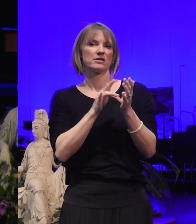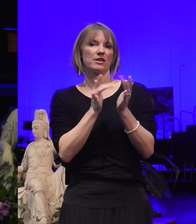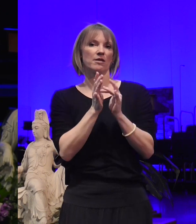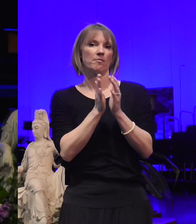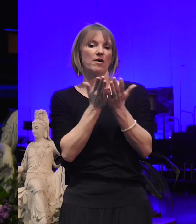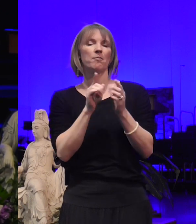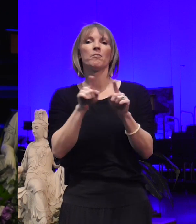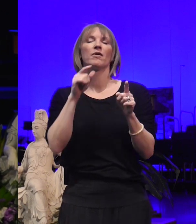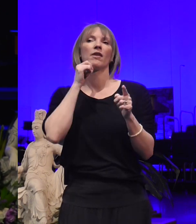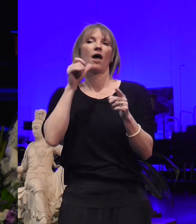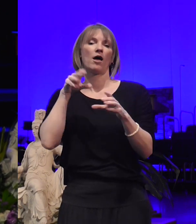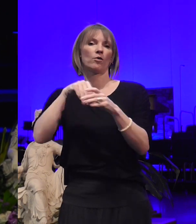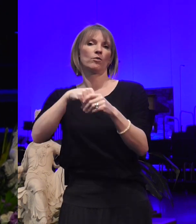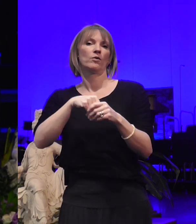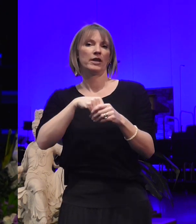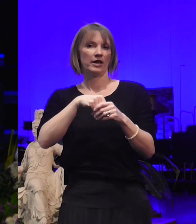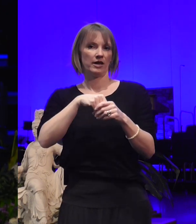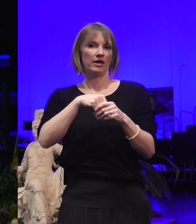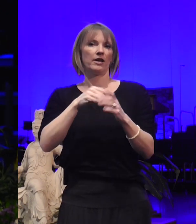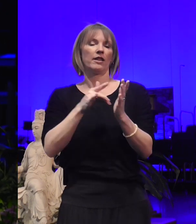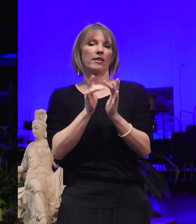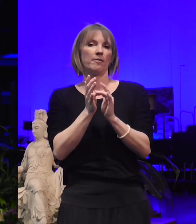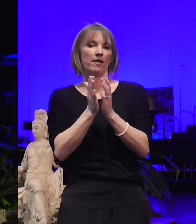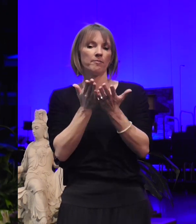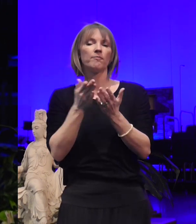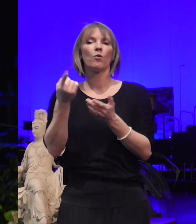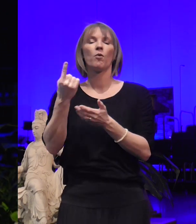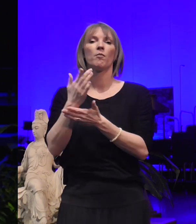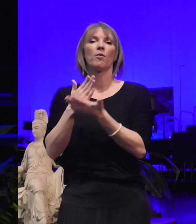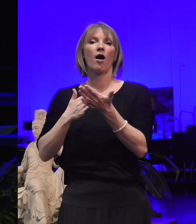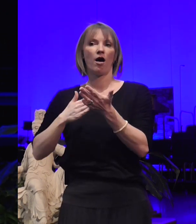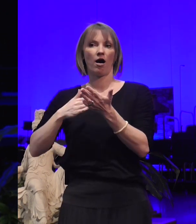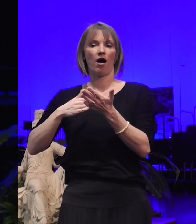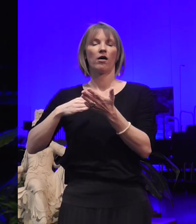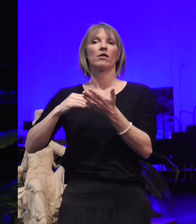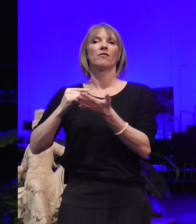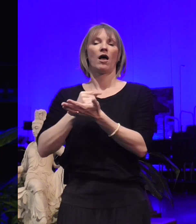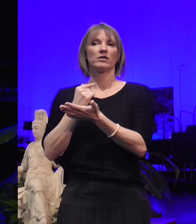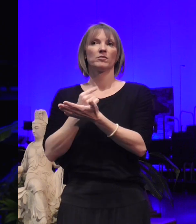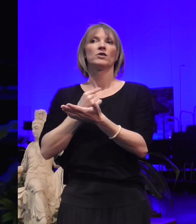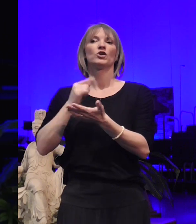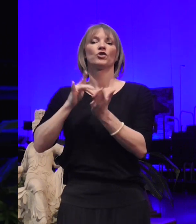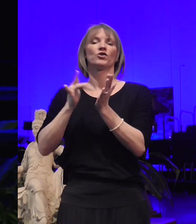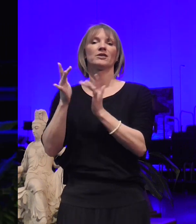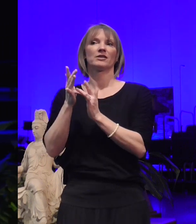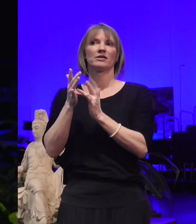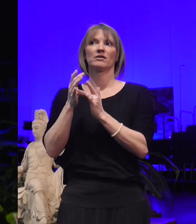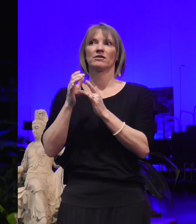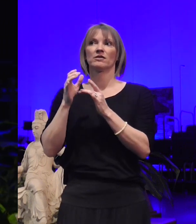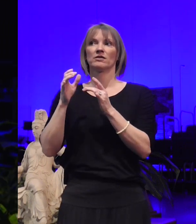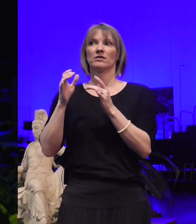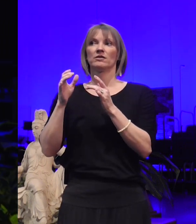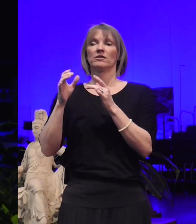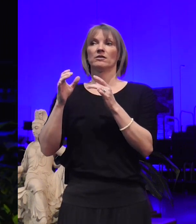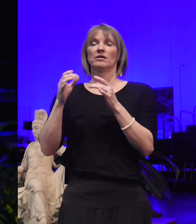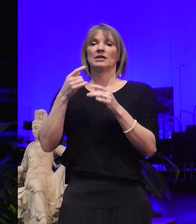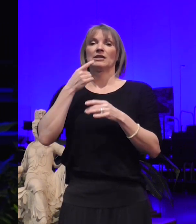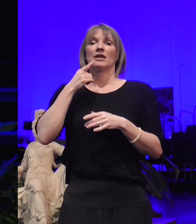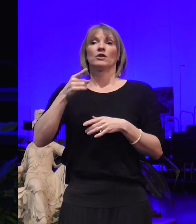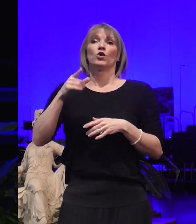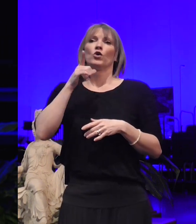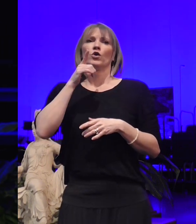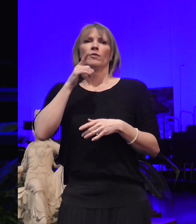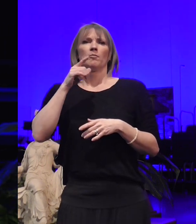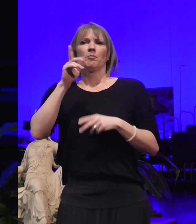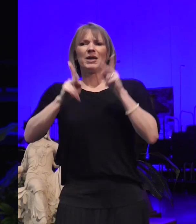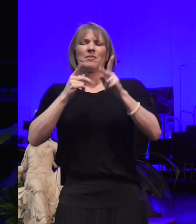wasn't included, there's a scene where Jesus does the famous piece that's in the Synoptic Gospels as well, where he says, "Who do people say